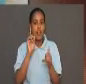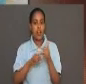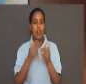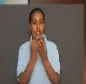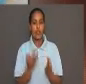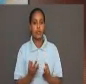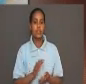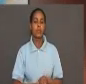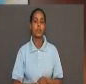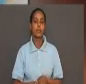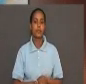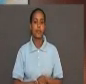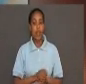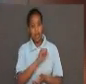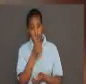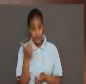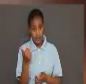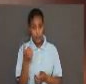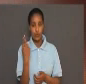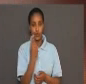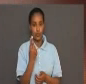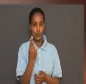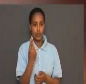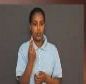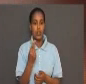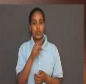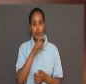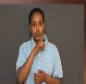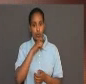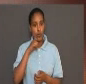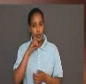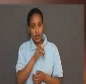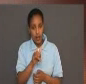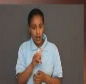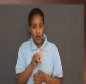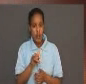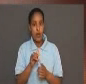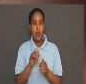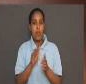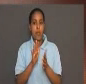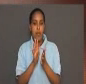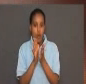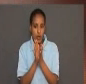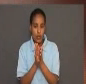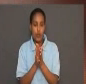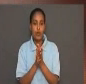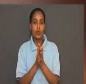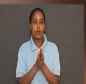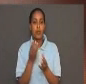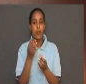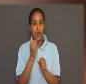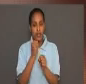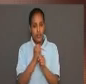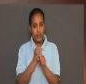forms. Others are used as solids, like the molding compound used to